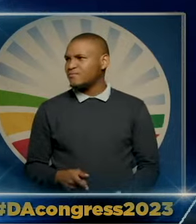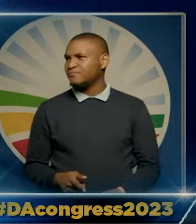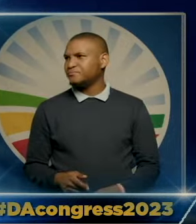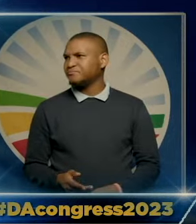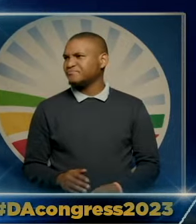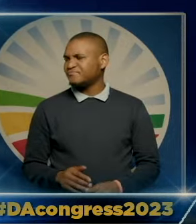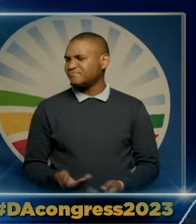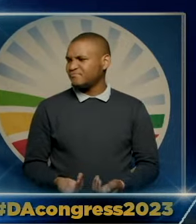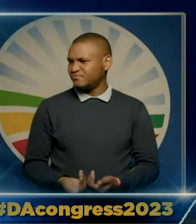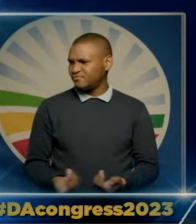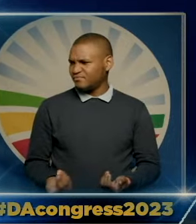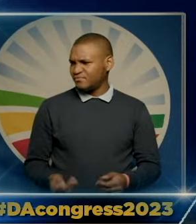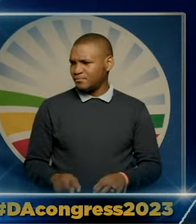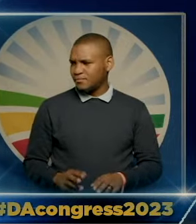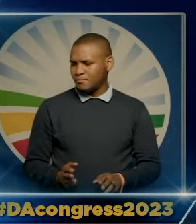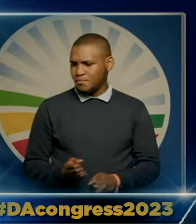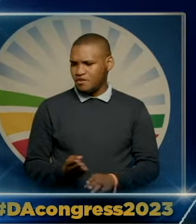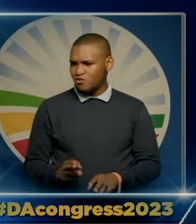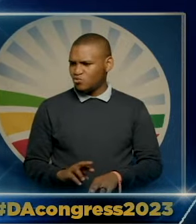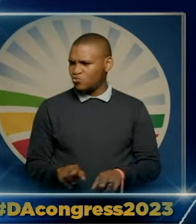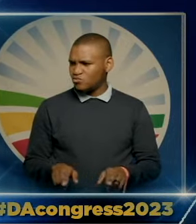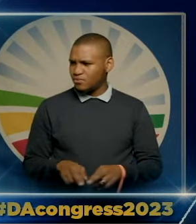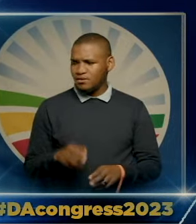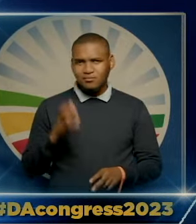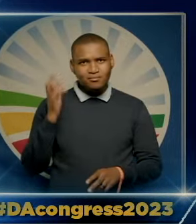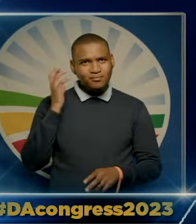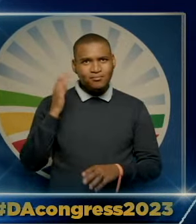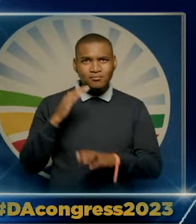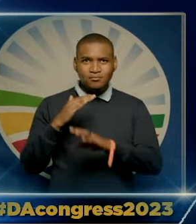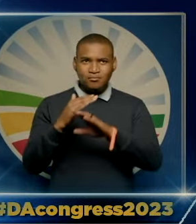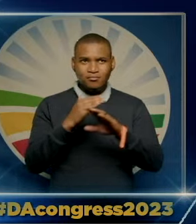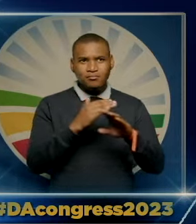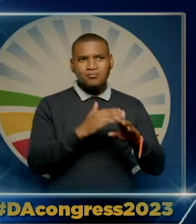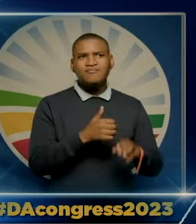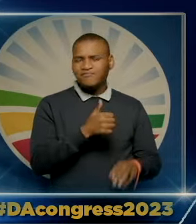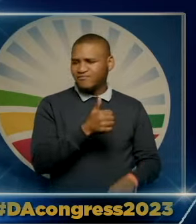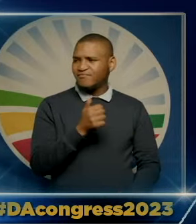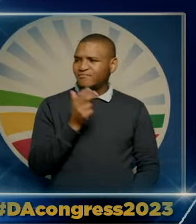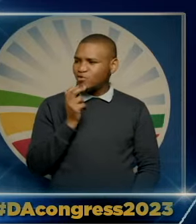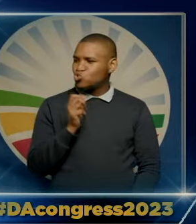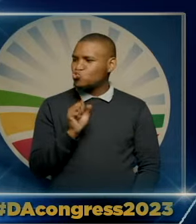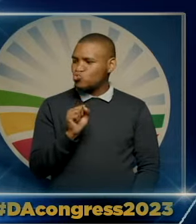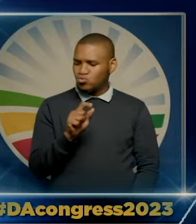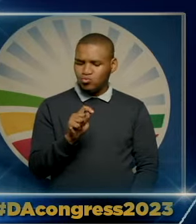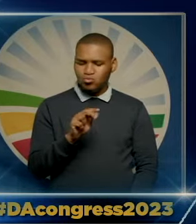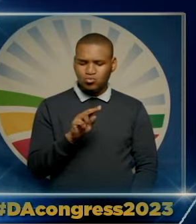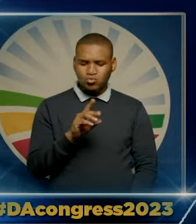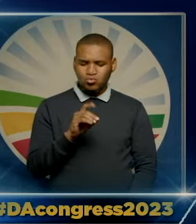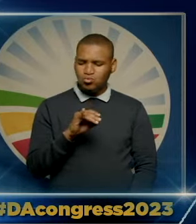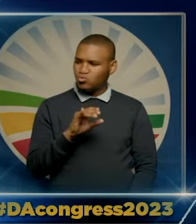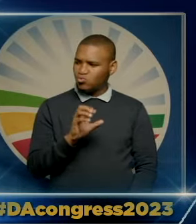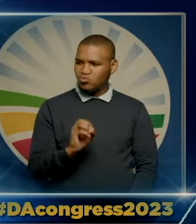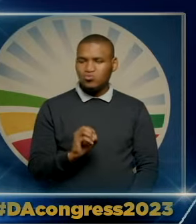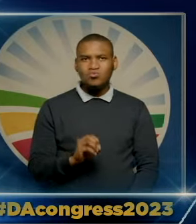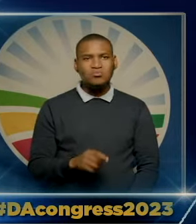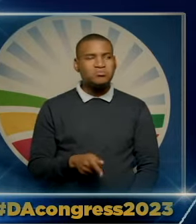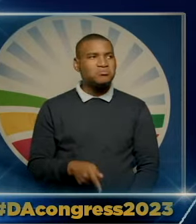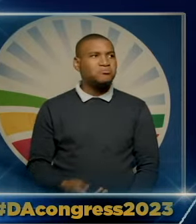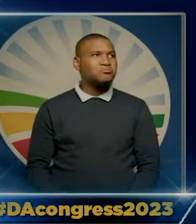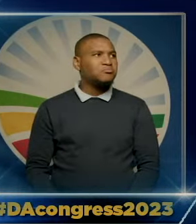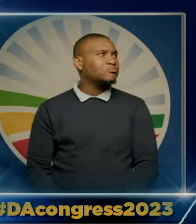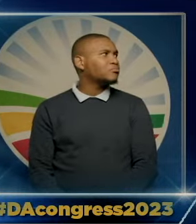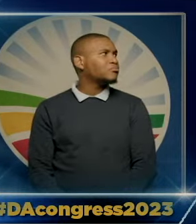experience so far? So far, my experience has only been that it is amazing. It's beautiful to see so many DA